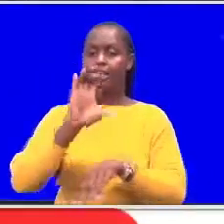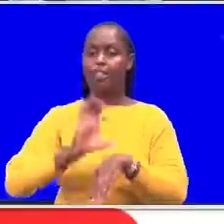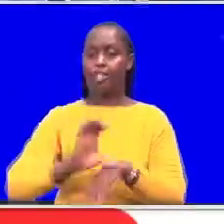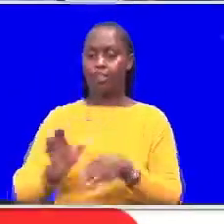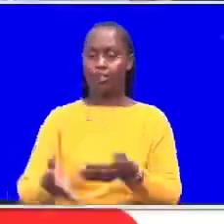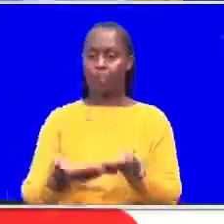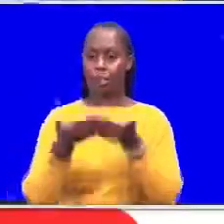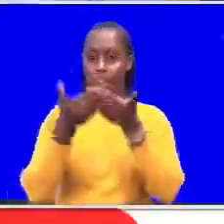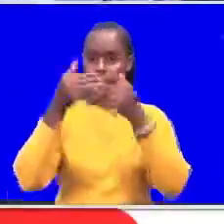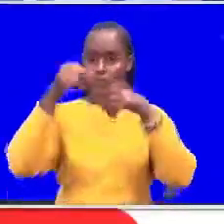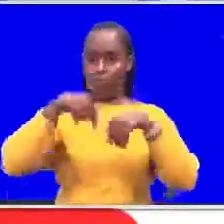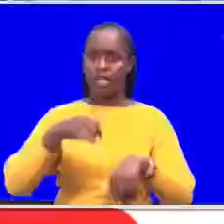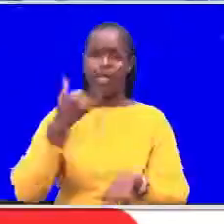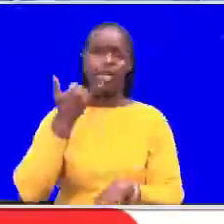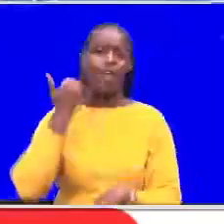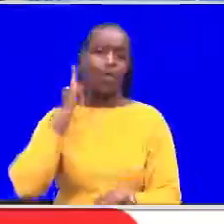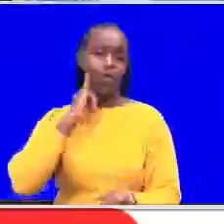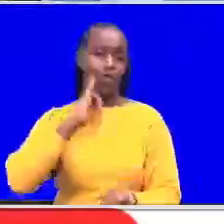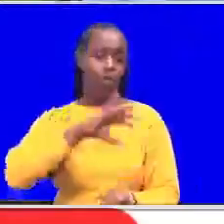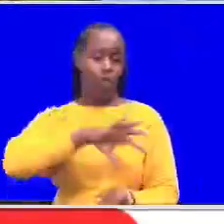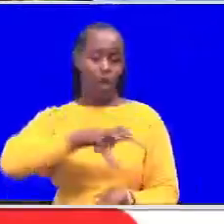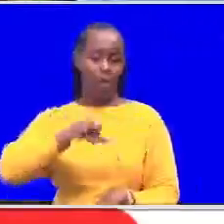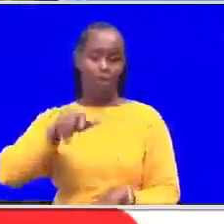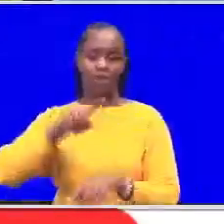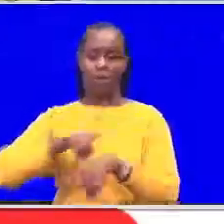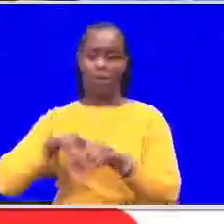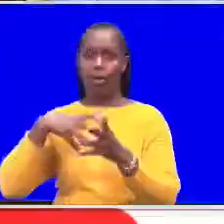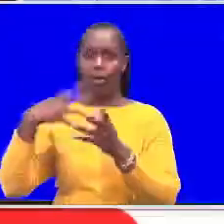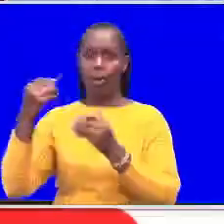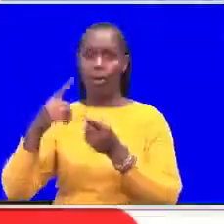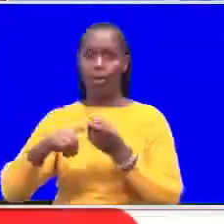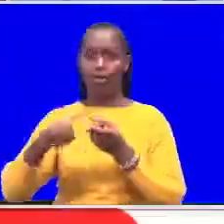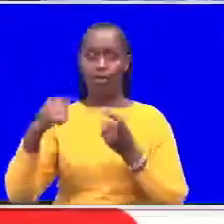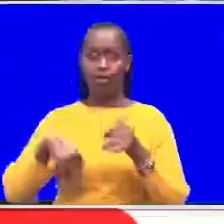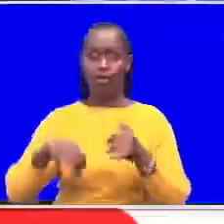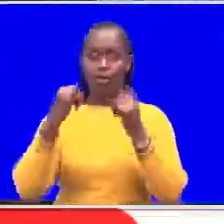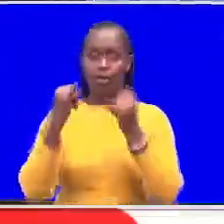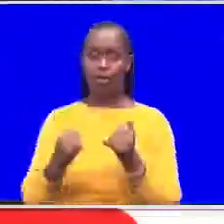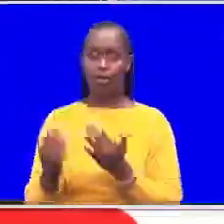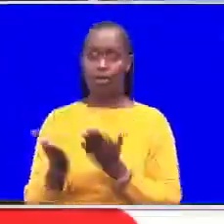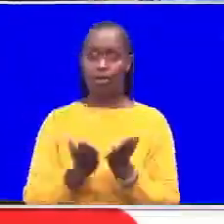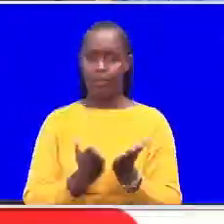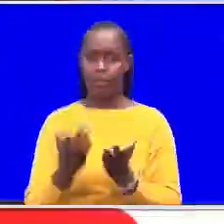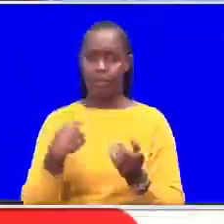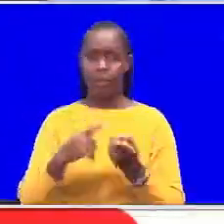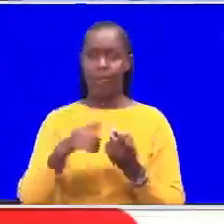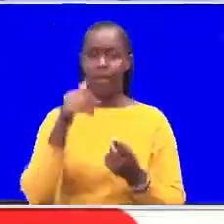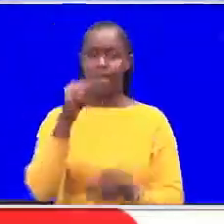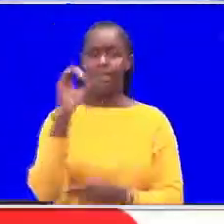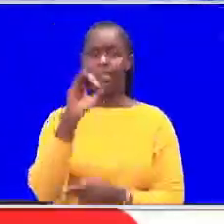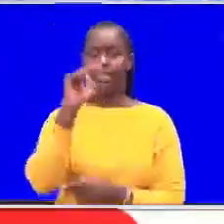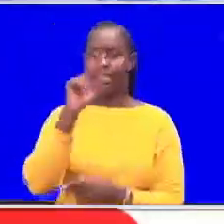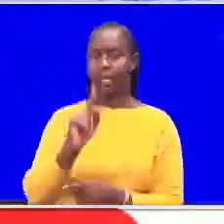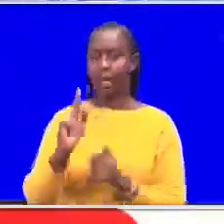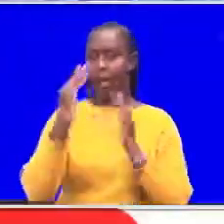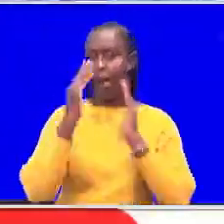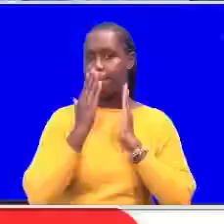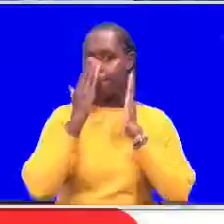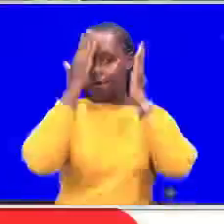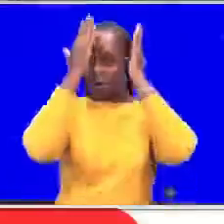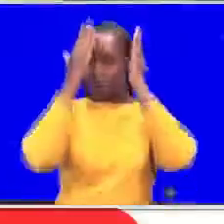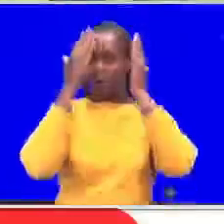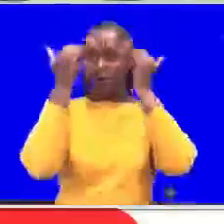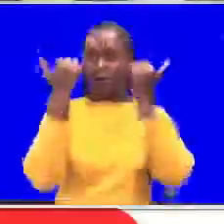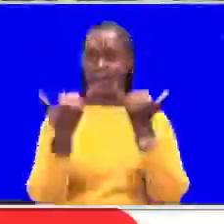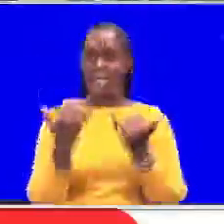Nakuru County during the consecration service of the new Anglican Church Bishop of Nakuru, that is Anthony Mwaura, DP Gachagua